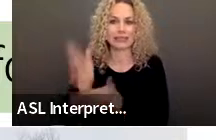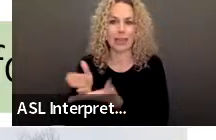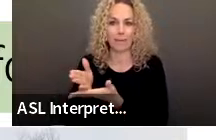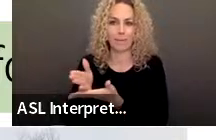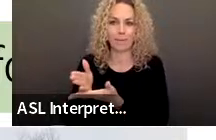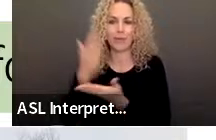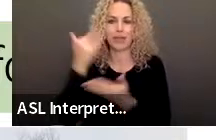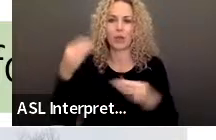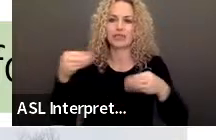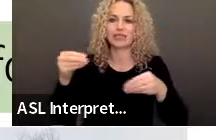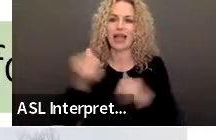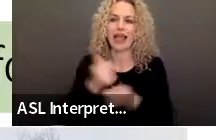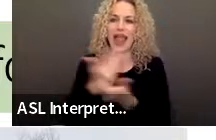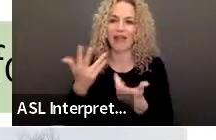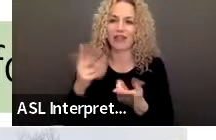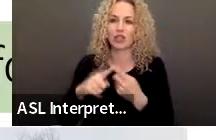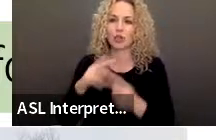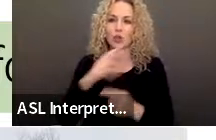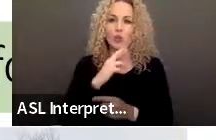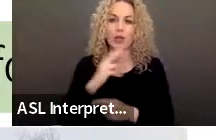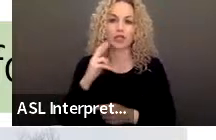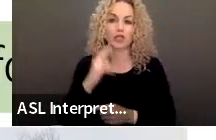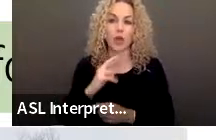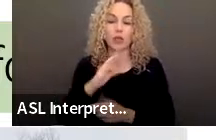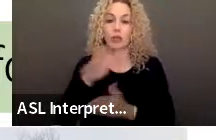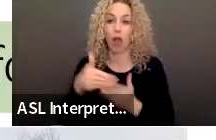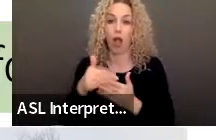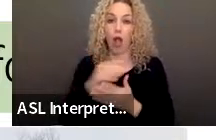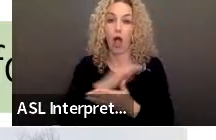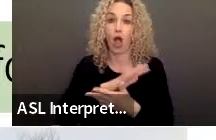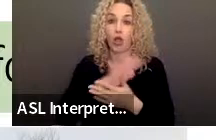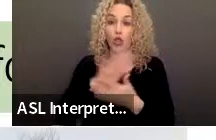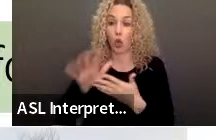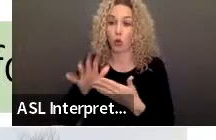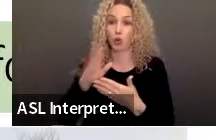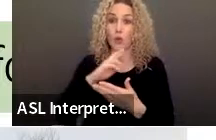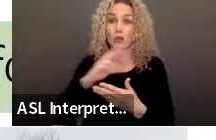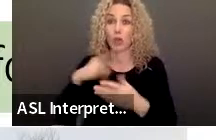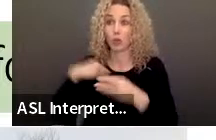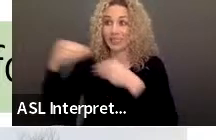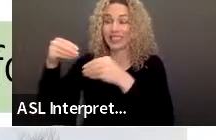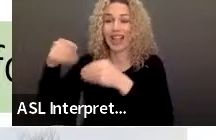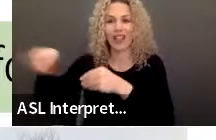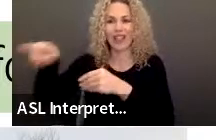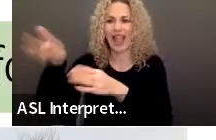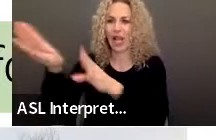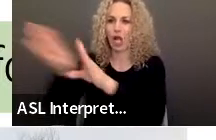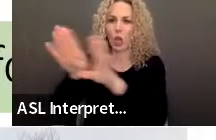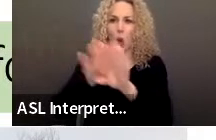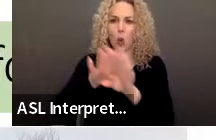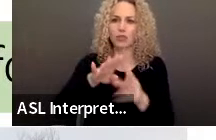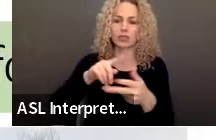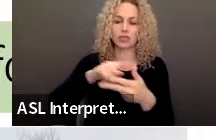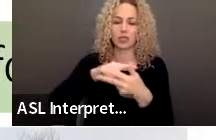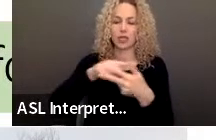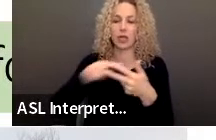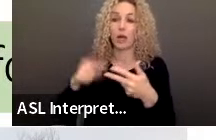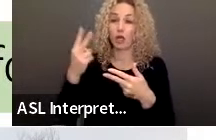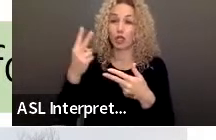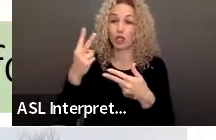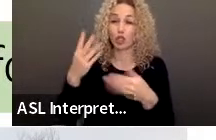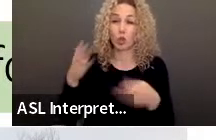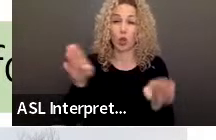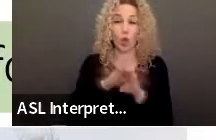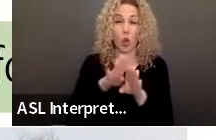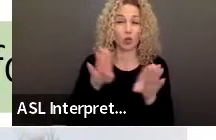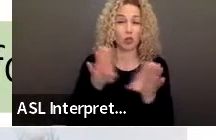we were selling everything to restaurants, and all three closed. And unfortunately, only one has reopened. So we've shuttered that portion of